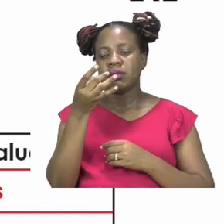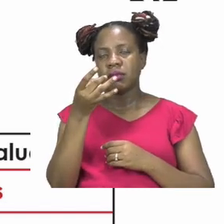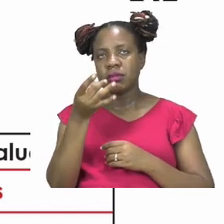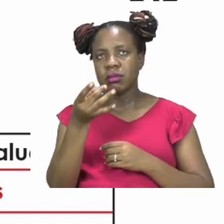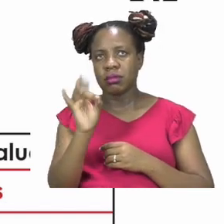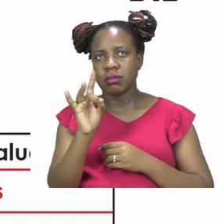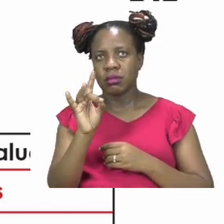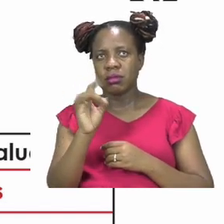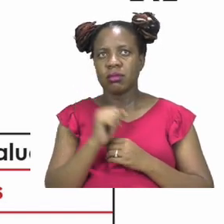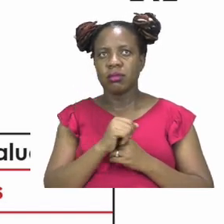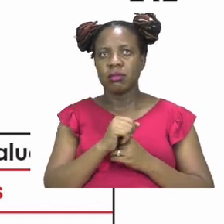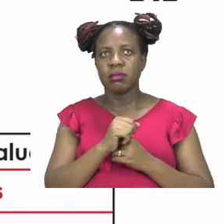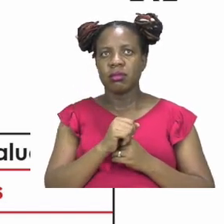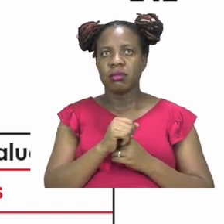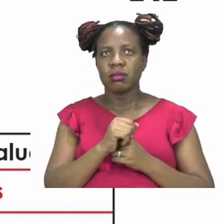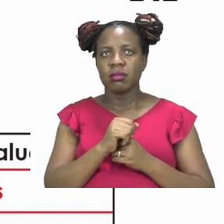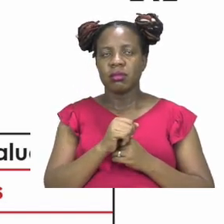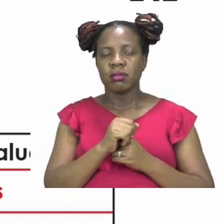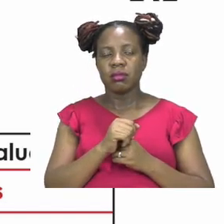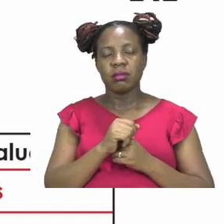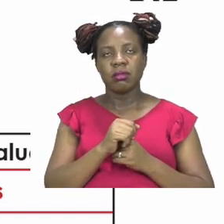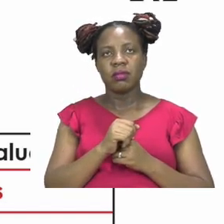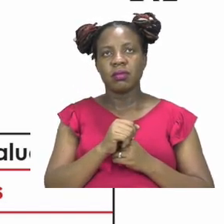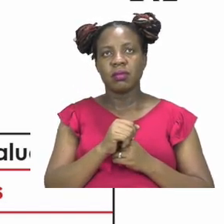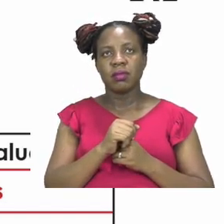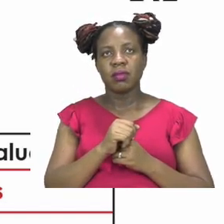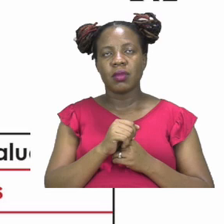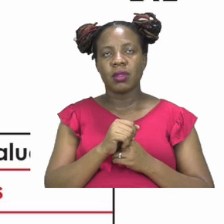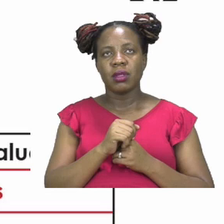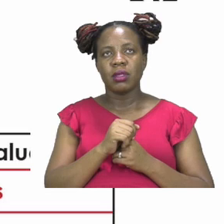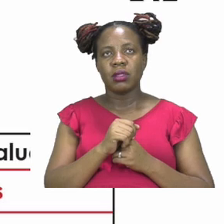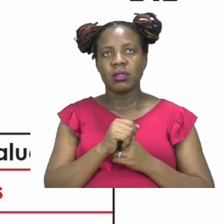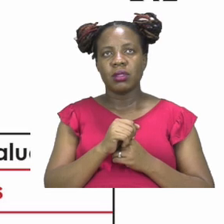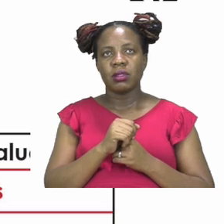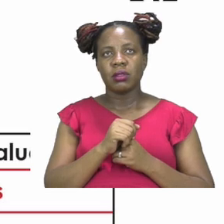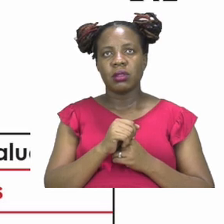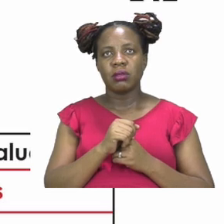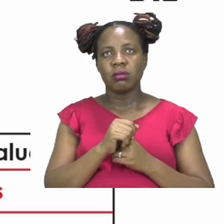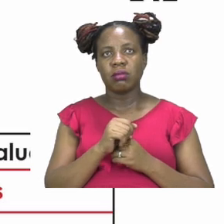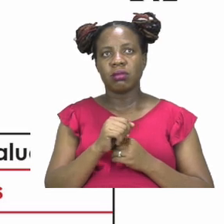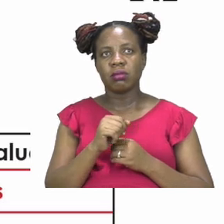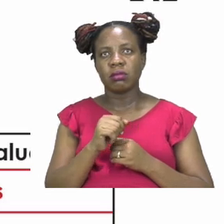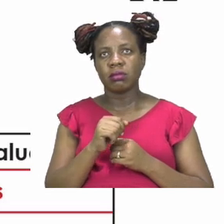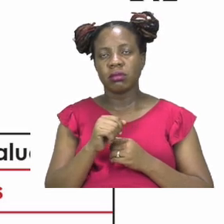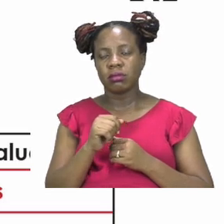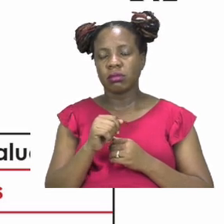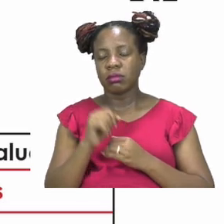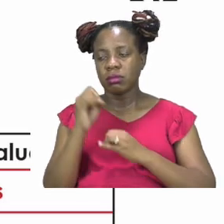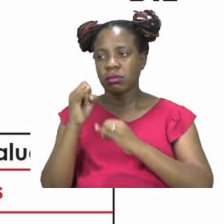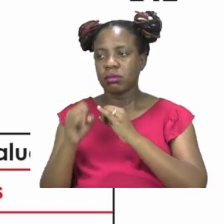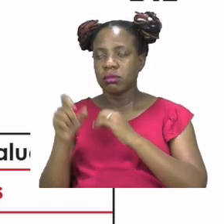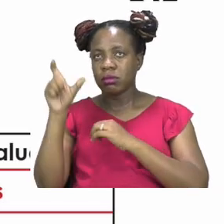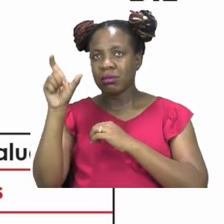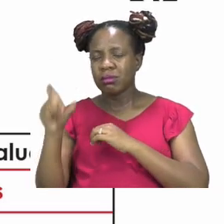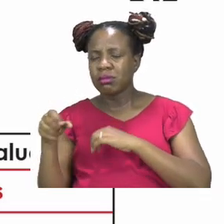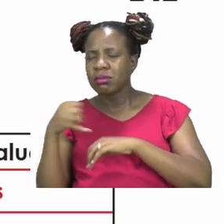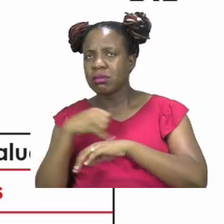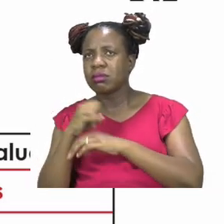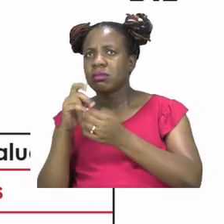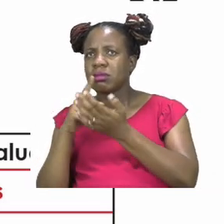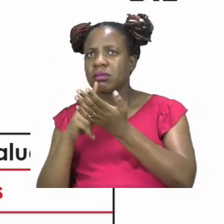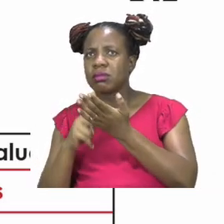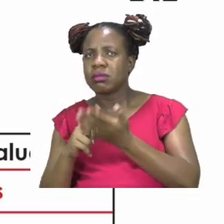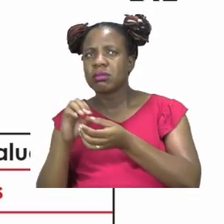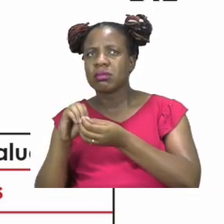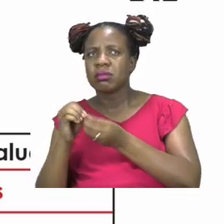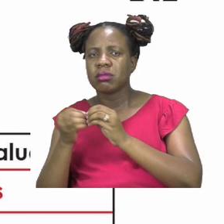So 10 plus 8. And then if we look for the place value of the